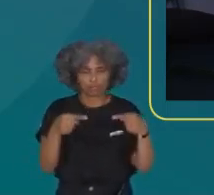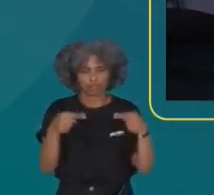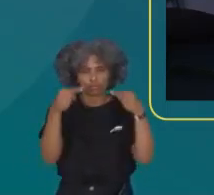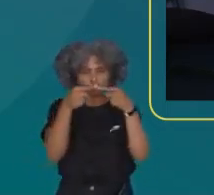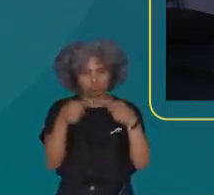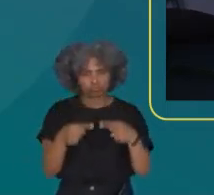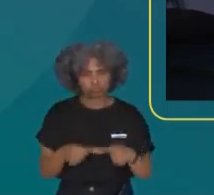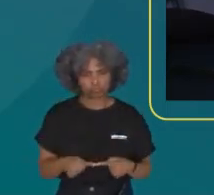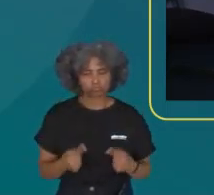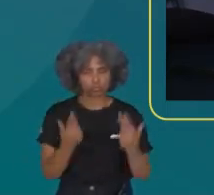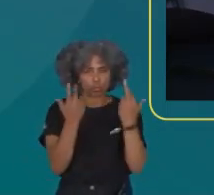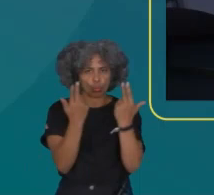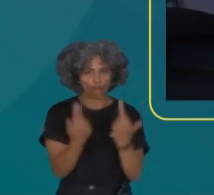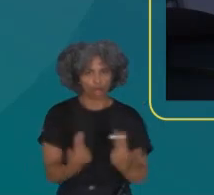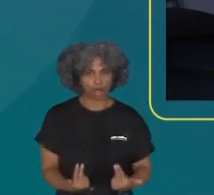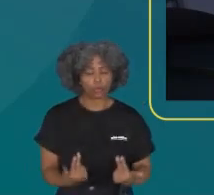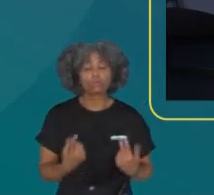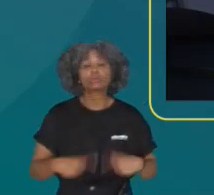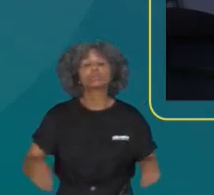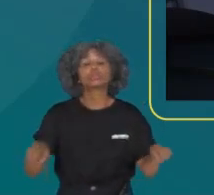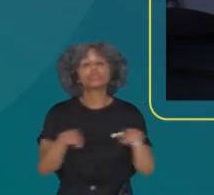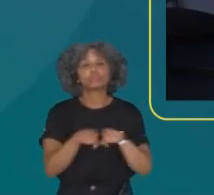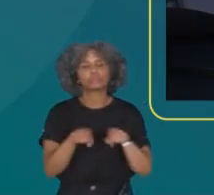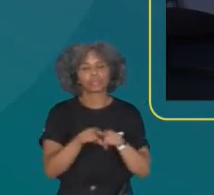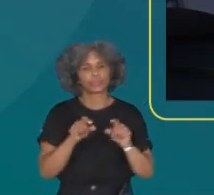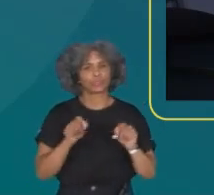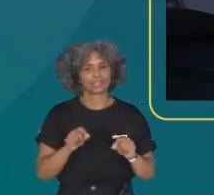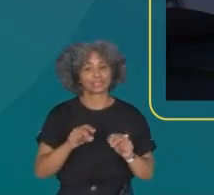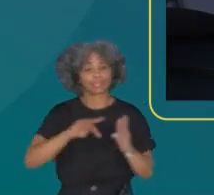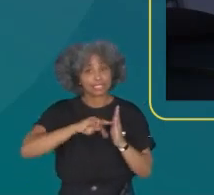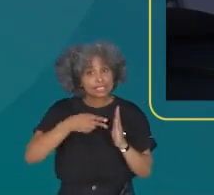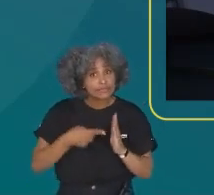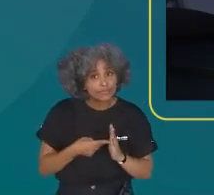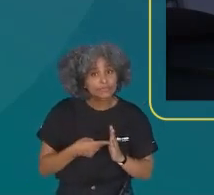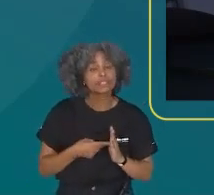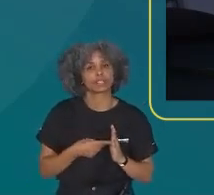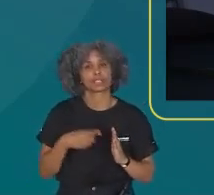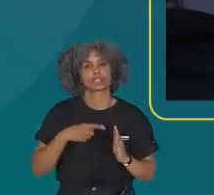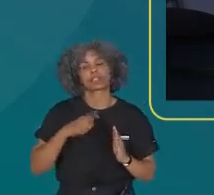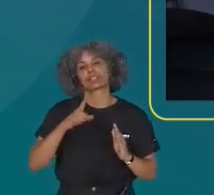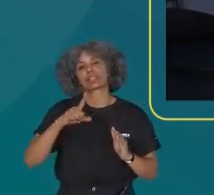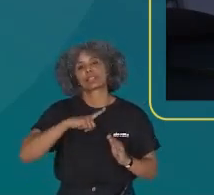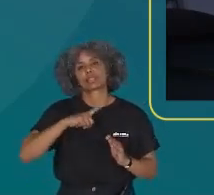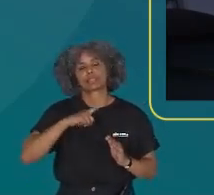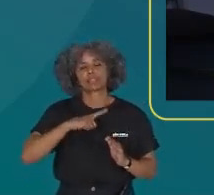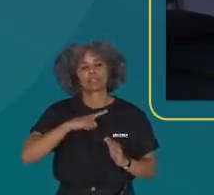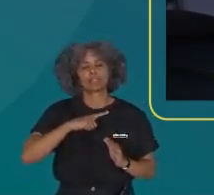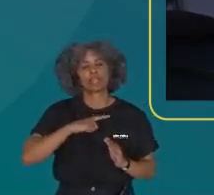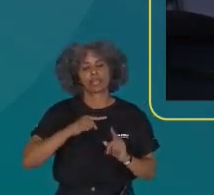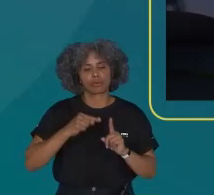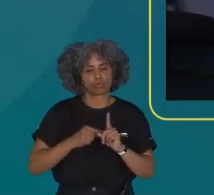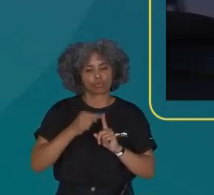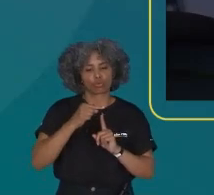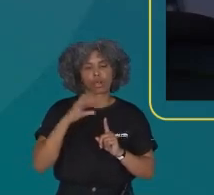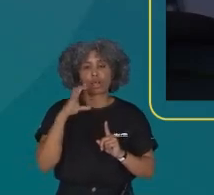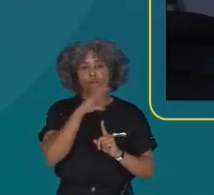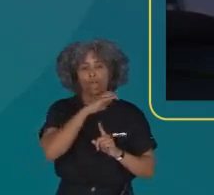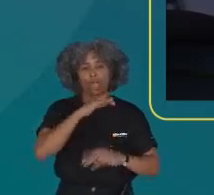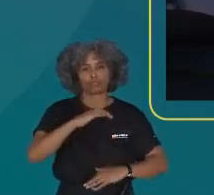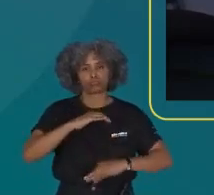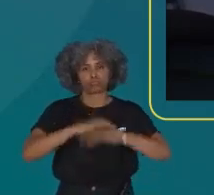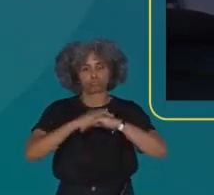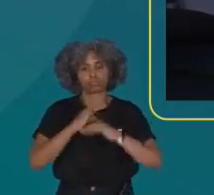greater impact of climate change, of loss of biodiversity, but we are the one at local government that has